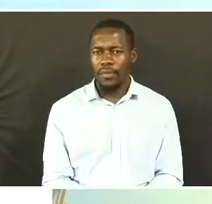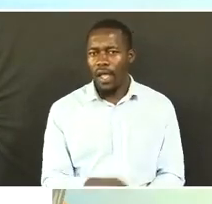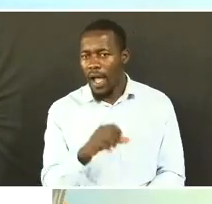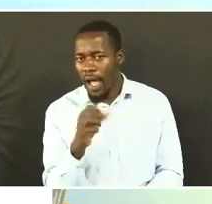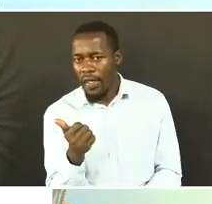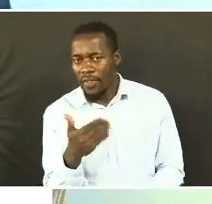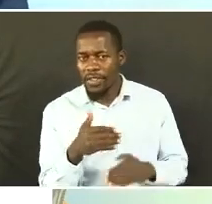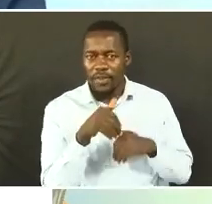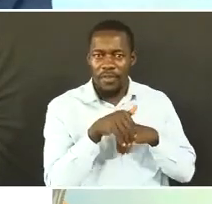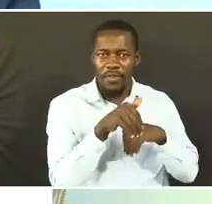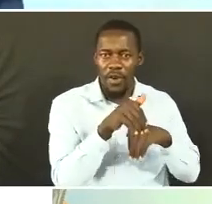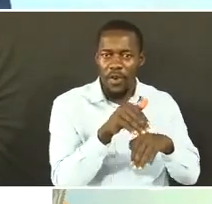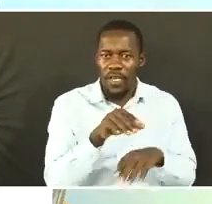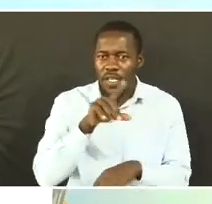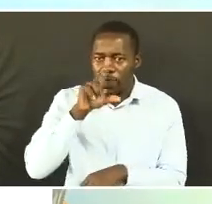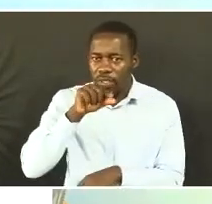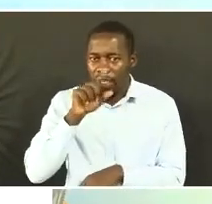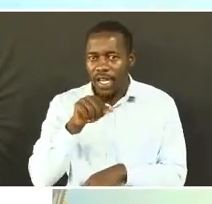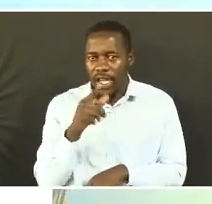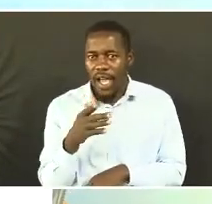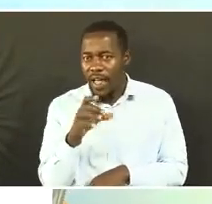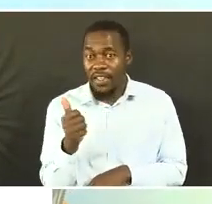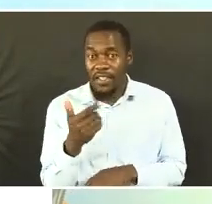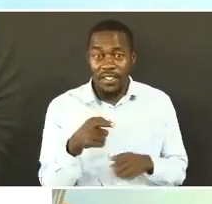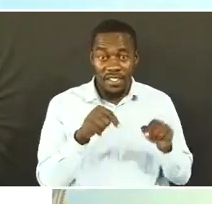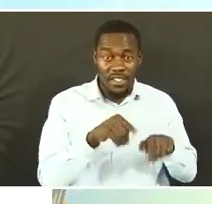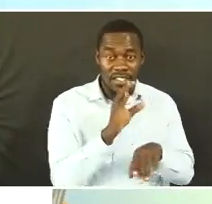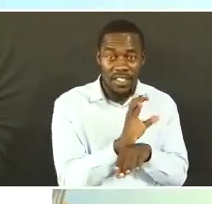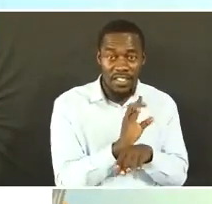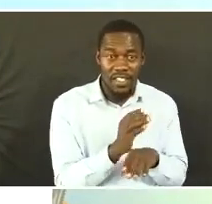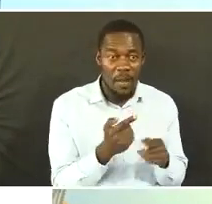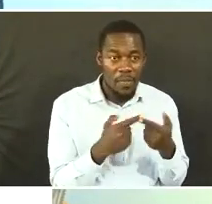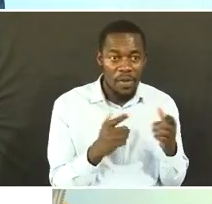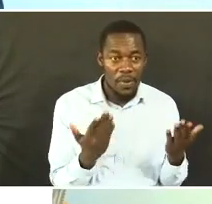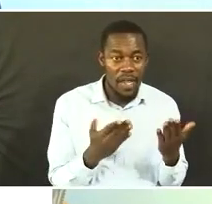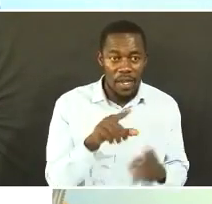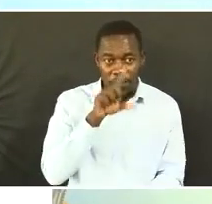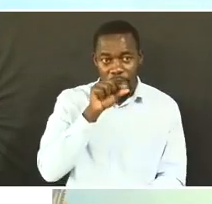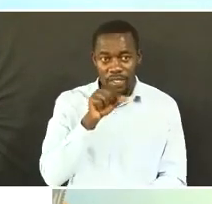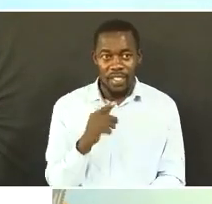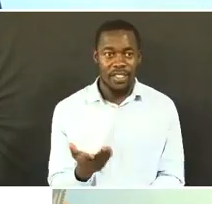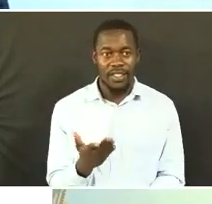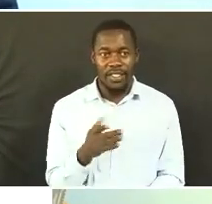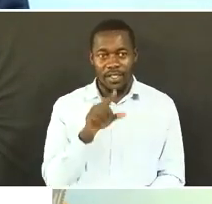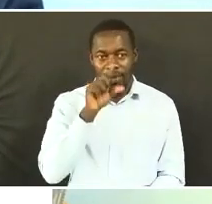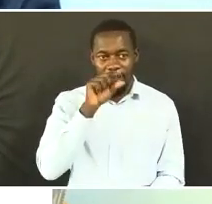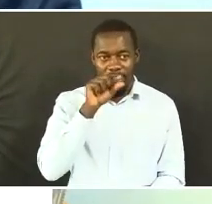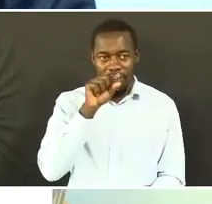Others are on trends. What is trending? And has become consultants to the world.